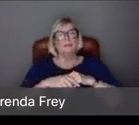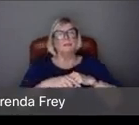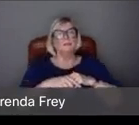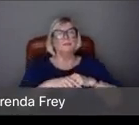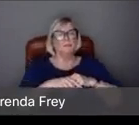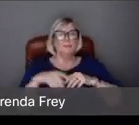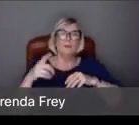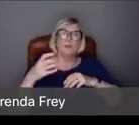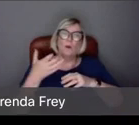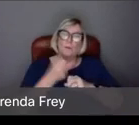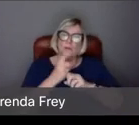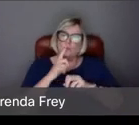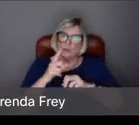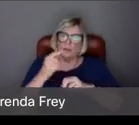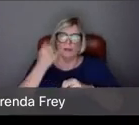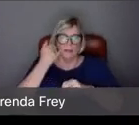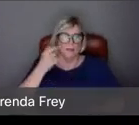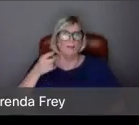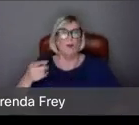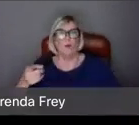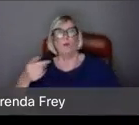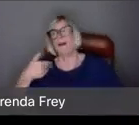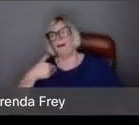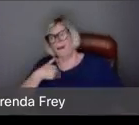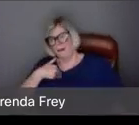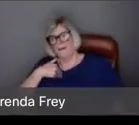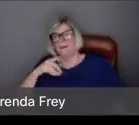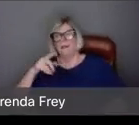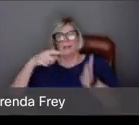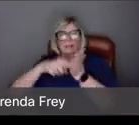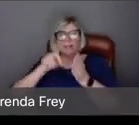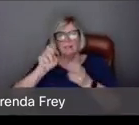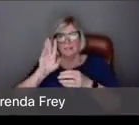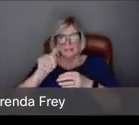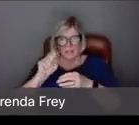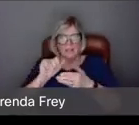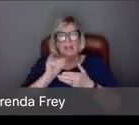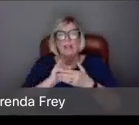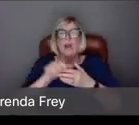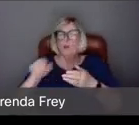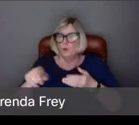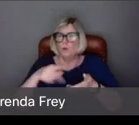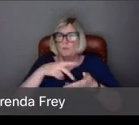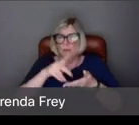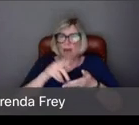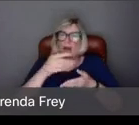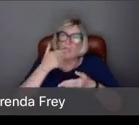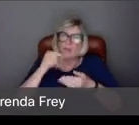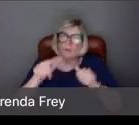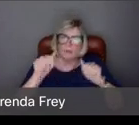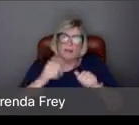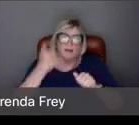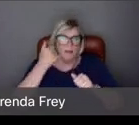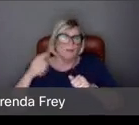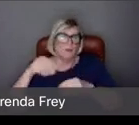you want to make sure that if you have obligations, you're meeting them as best you can. So if you're in good standing with the